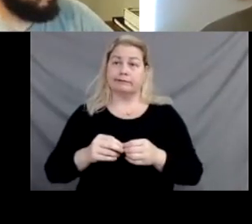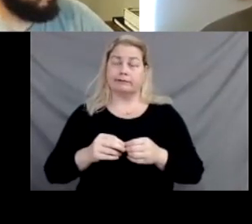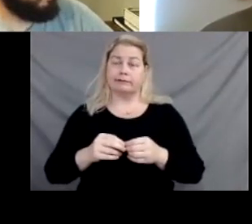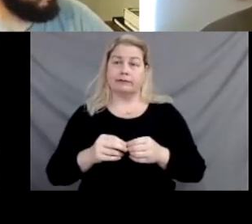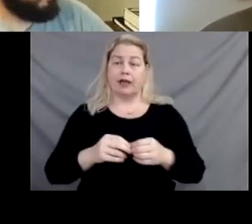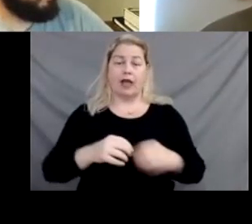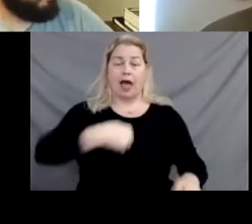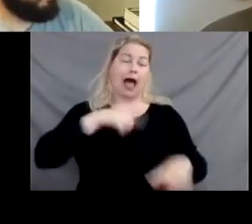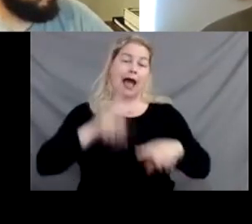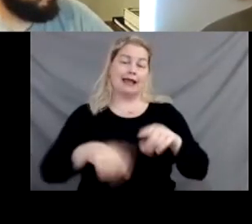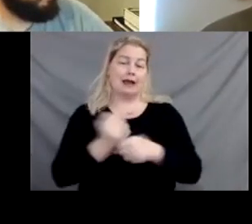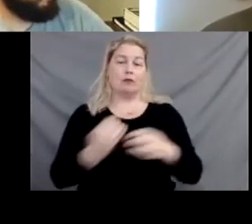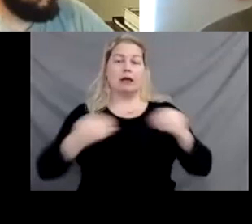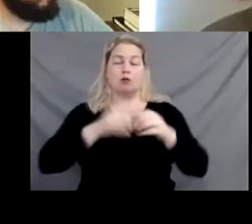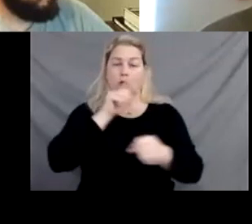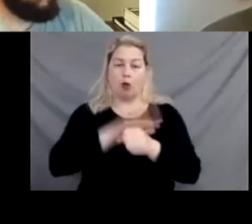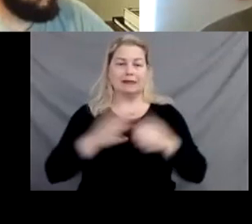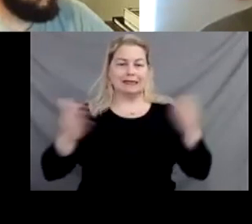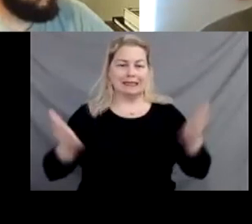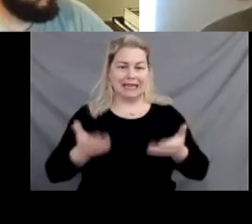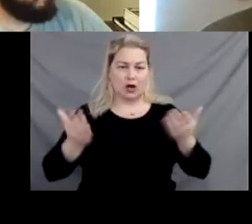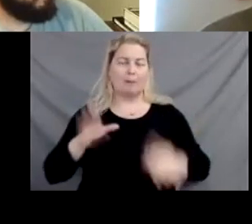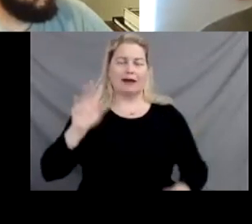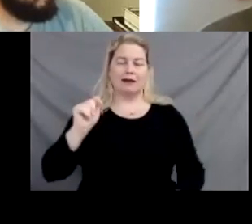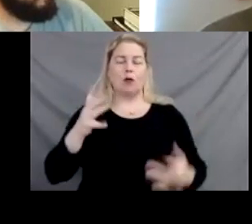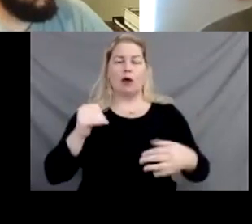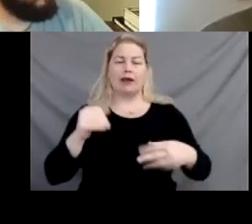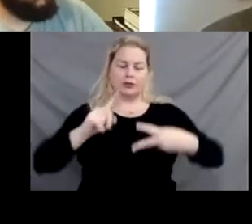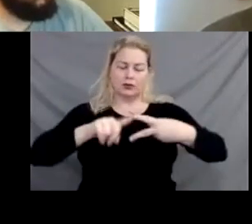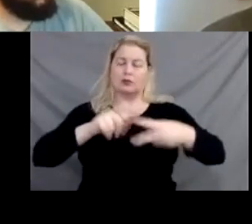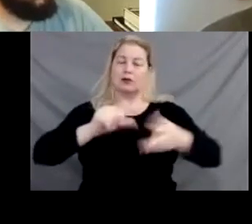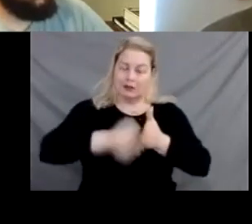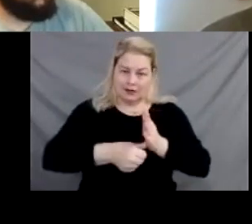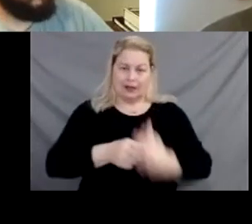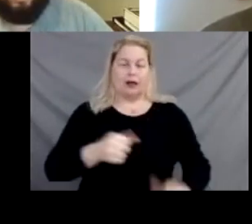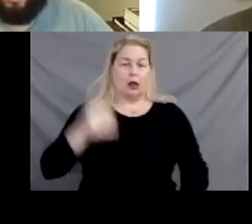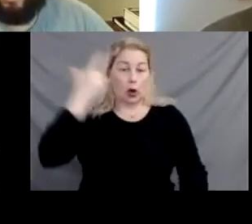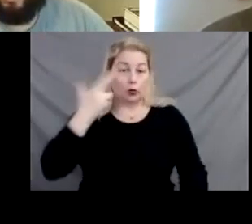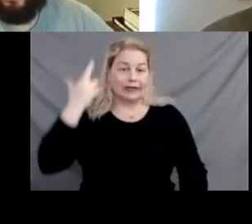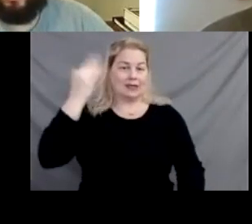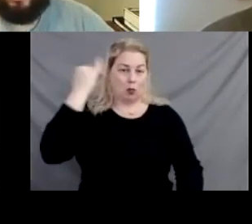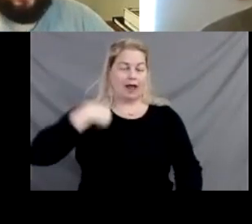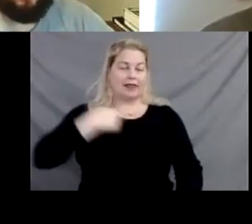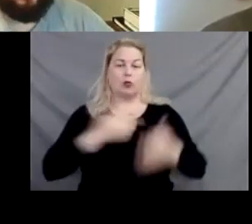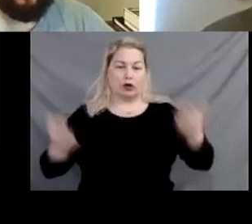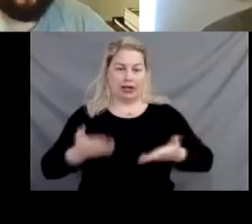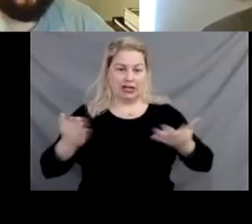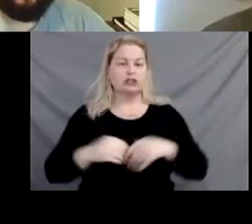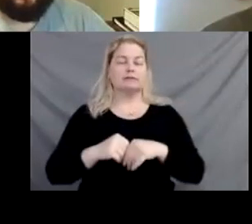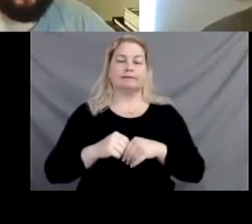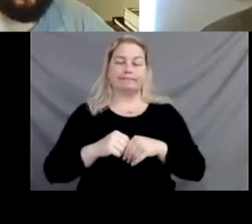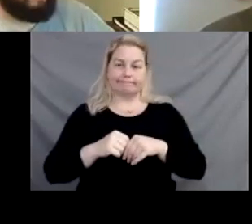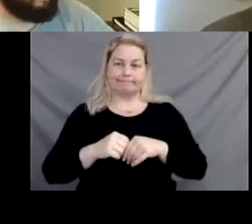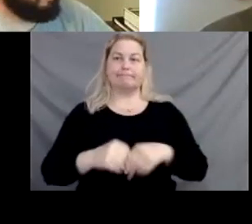but I wanted the basic premise of why we all are doing this to be locked in. And then the other thing is